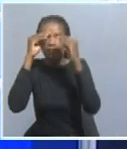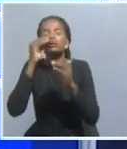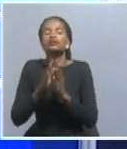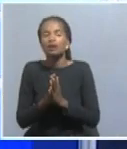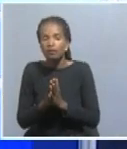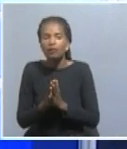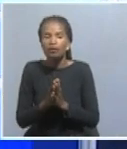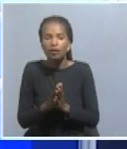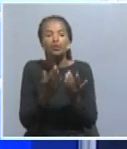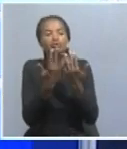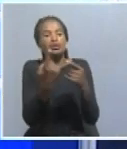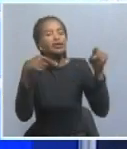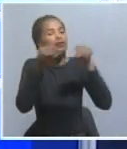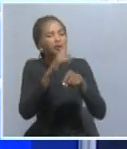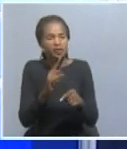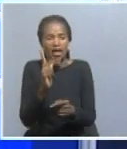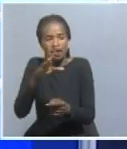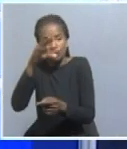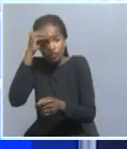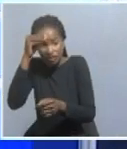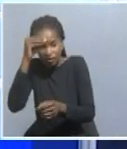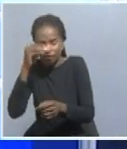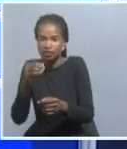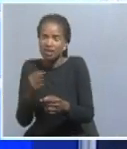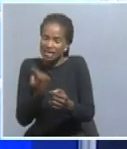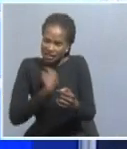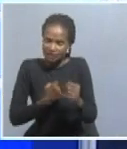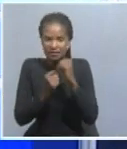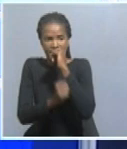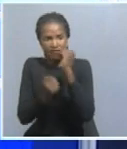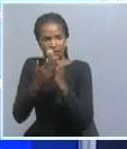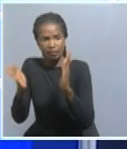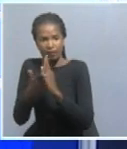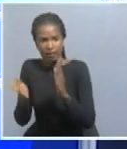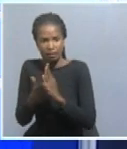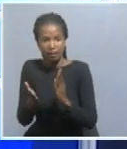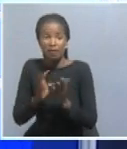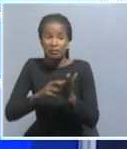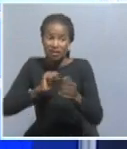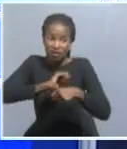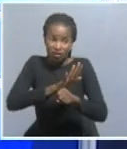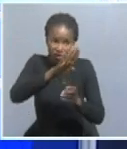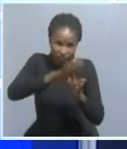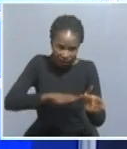by ourselves now, instead of having to wait for the outside world to come do things for us.